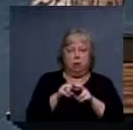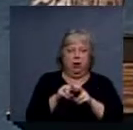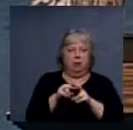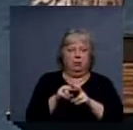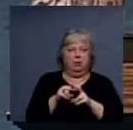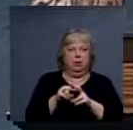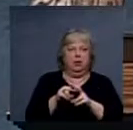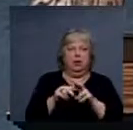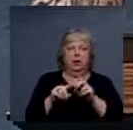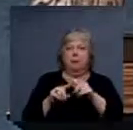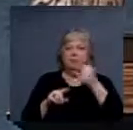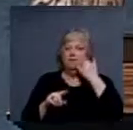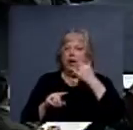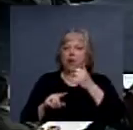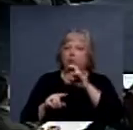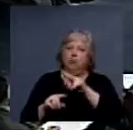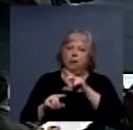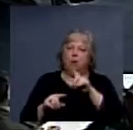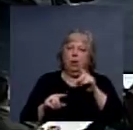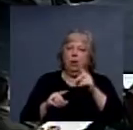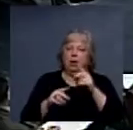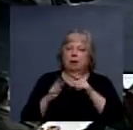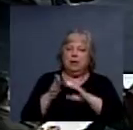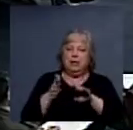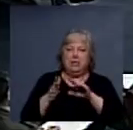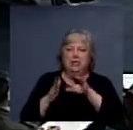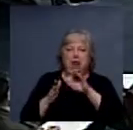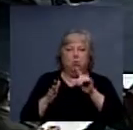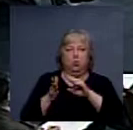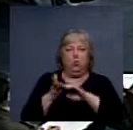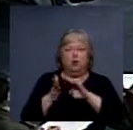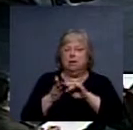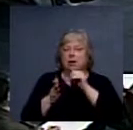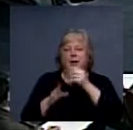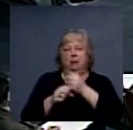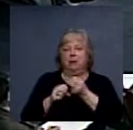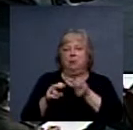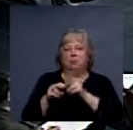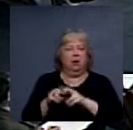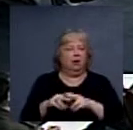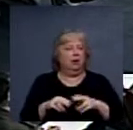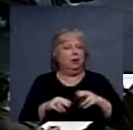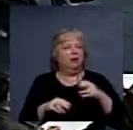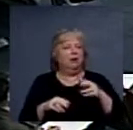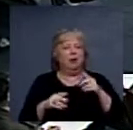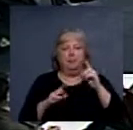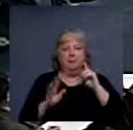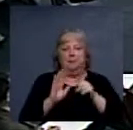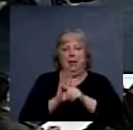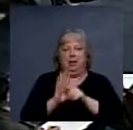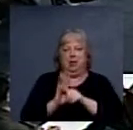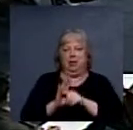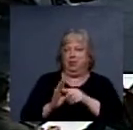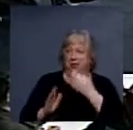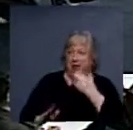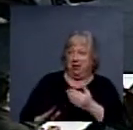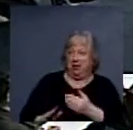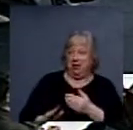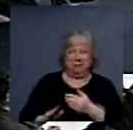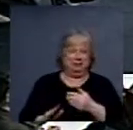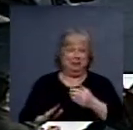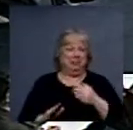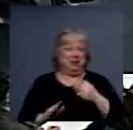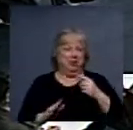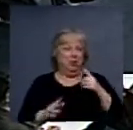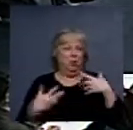not. Thank you. Thank you, Cheryl. You got a lot said in 3 minutes. Thank you, dear. Bruce told me I could, you might